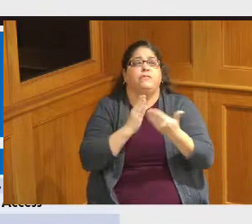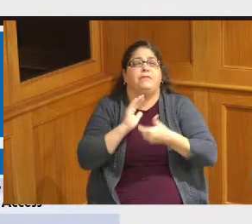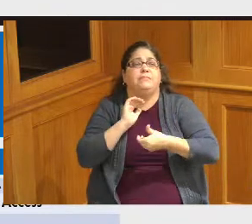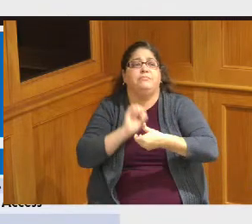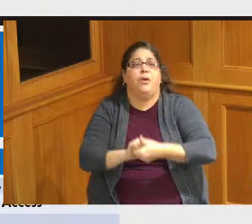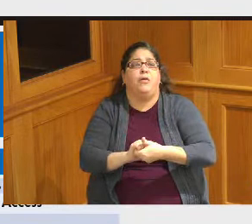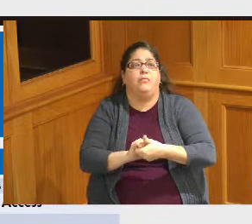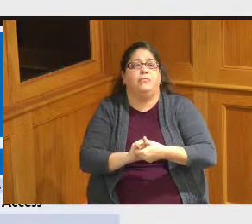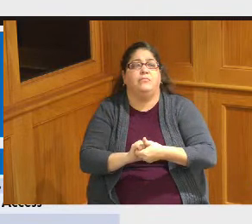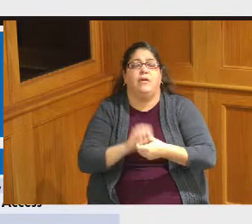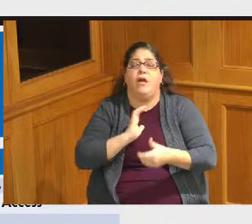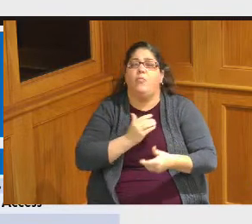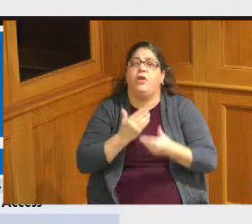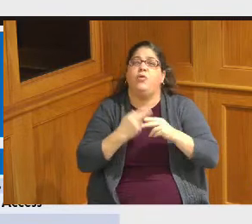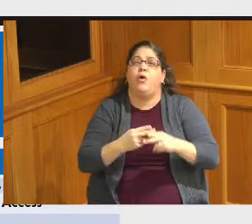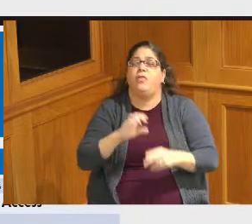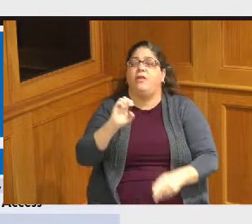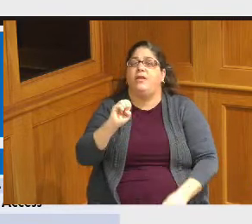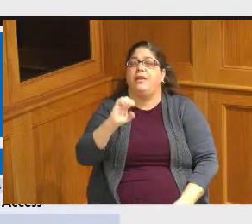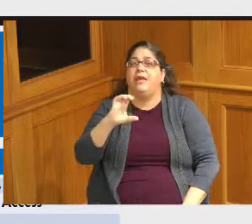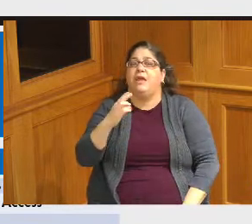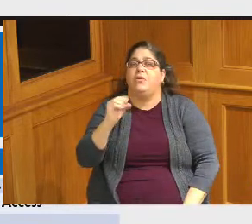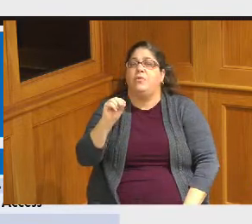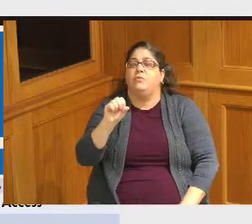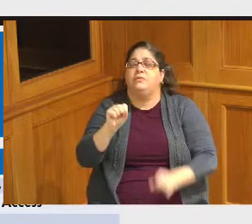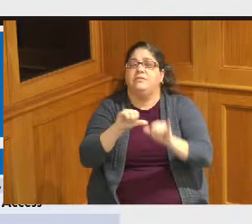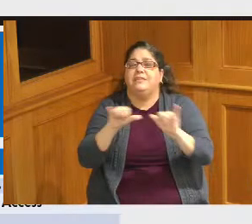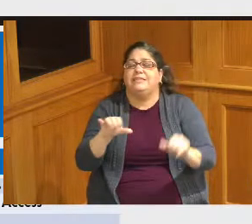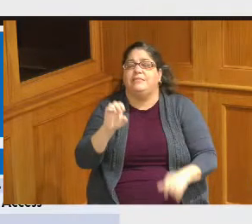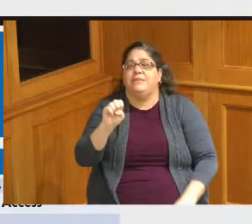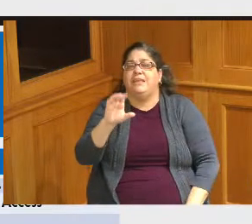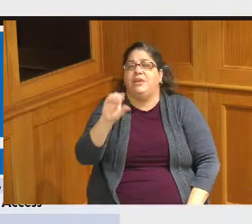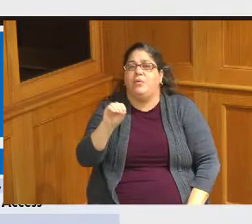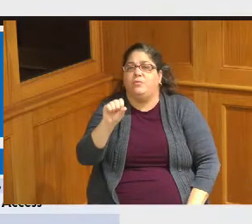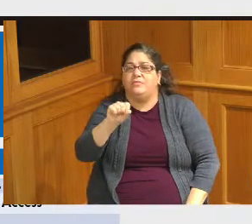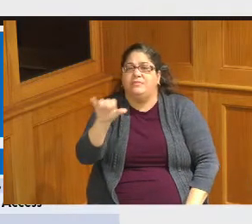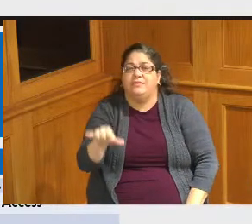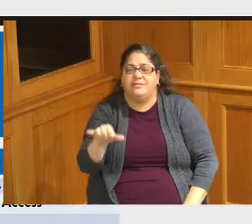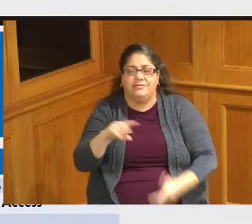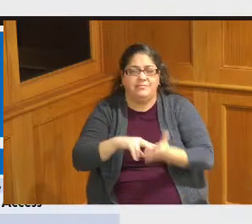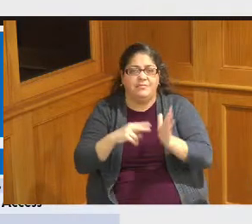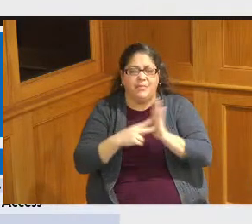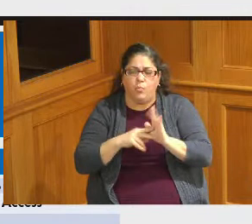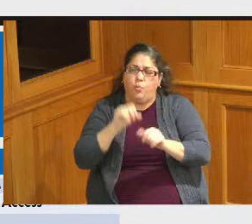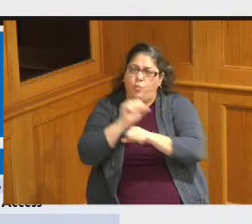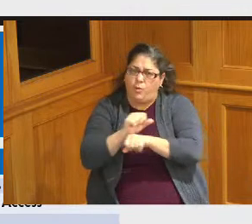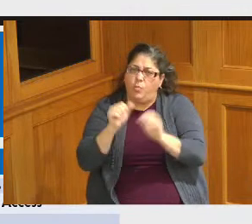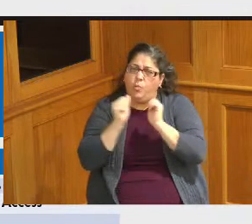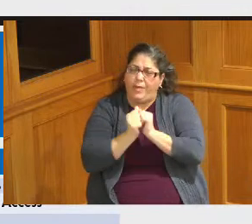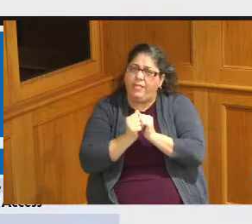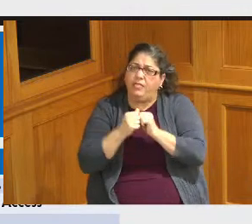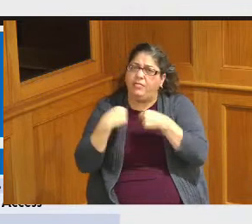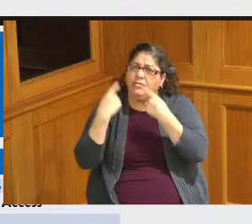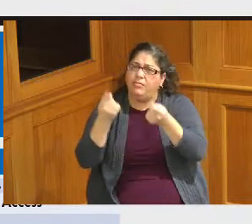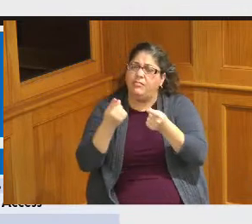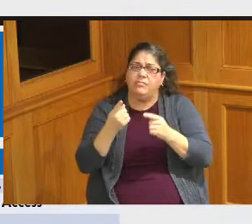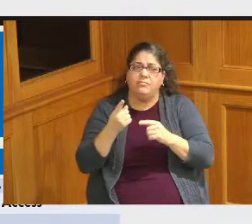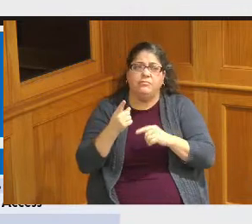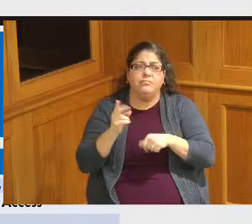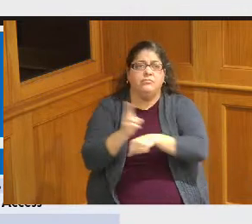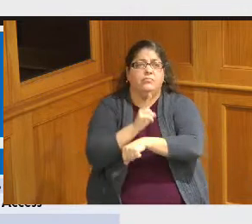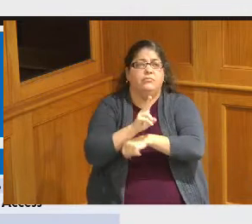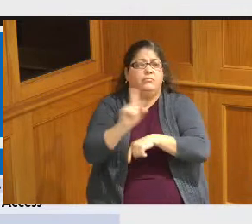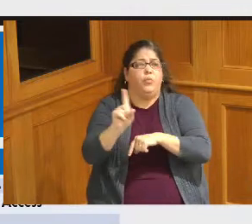or ecosystem. We work with all of them in some shape, form, or fashion. So we leverage them where we